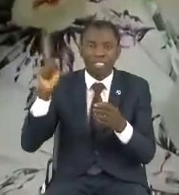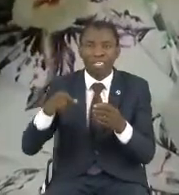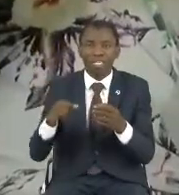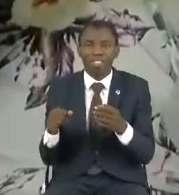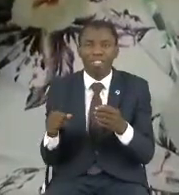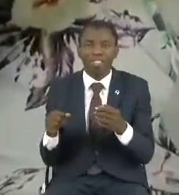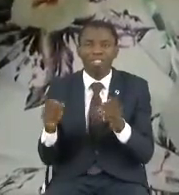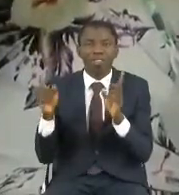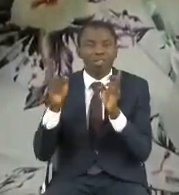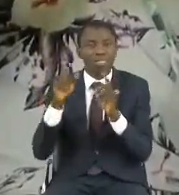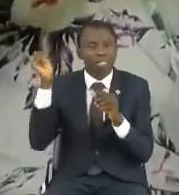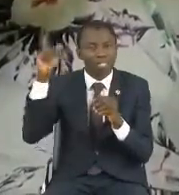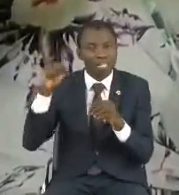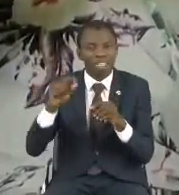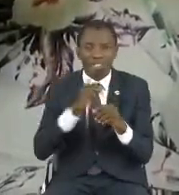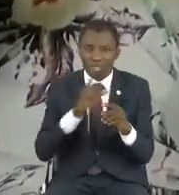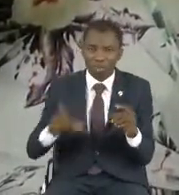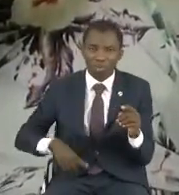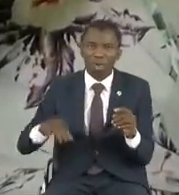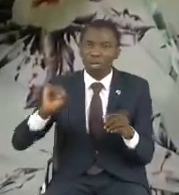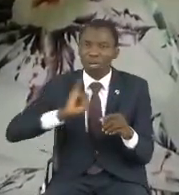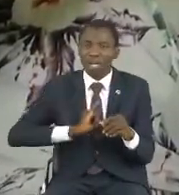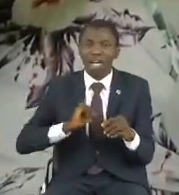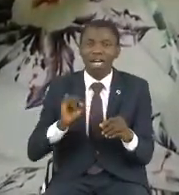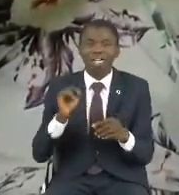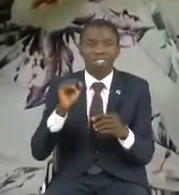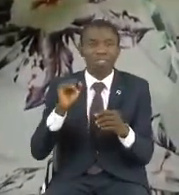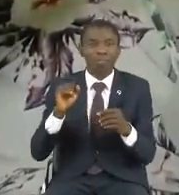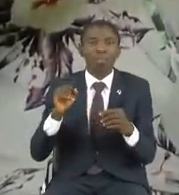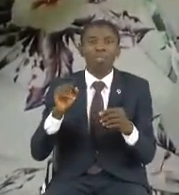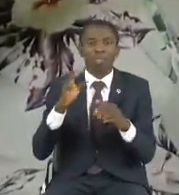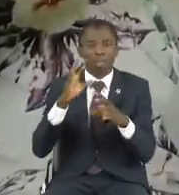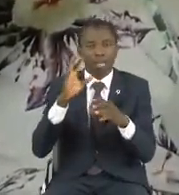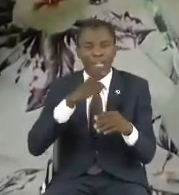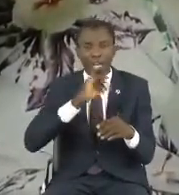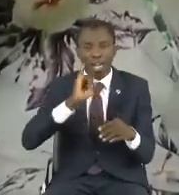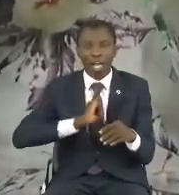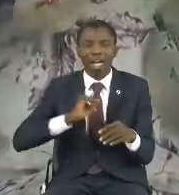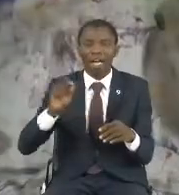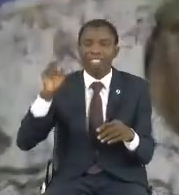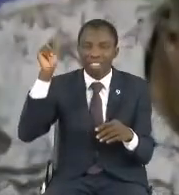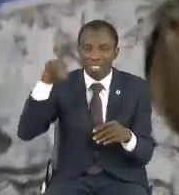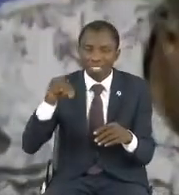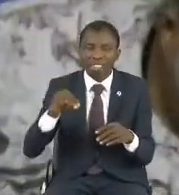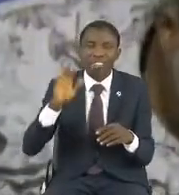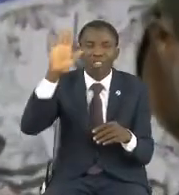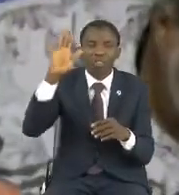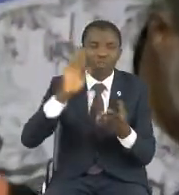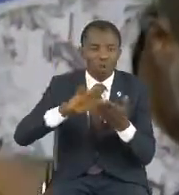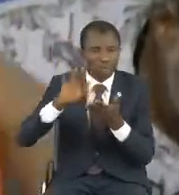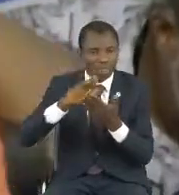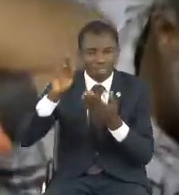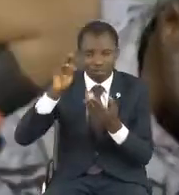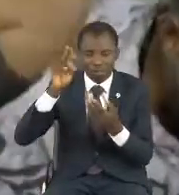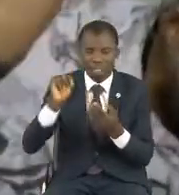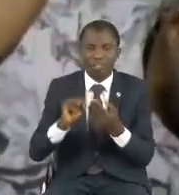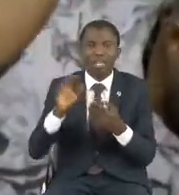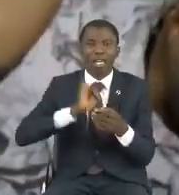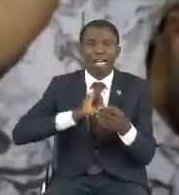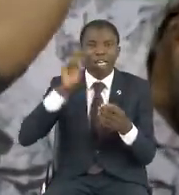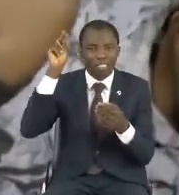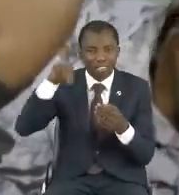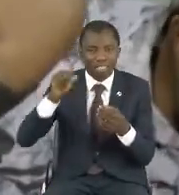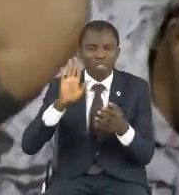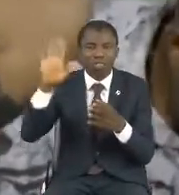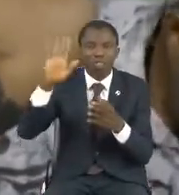Yes, Lord, I am here. I need your forgiveness. I need your salvation.